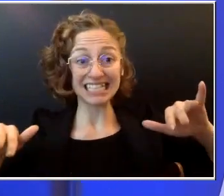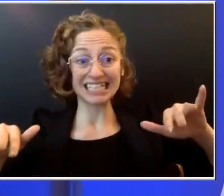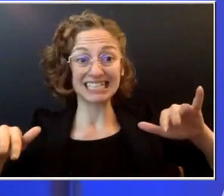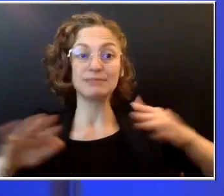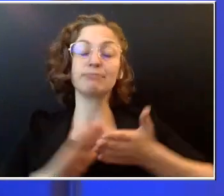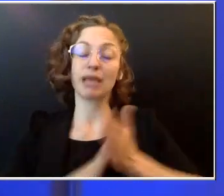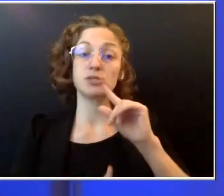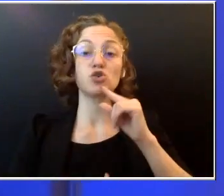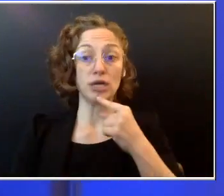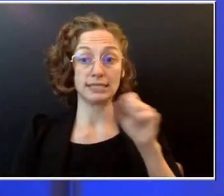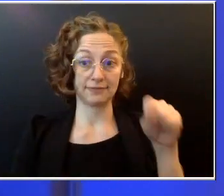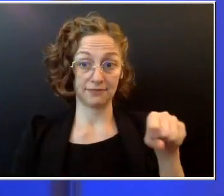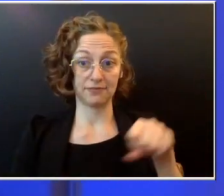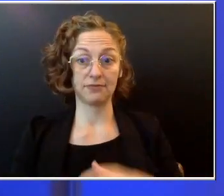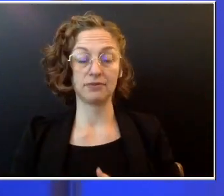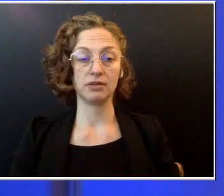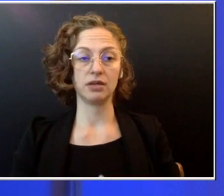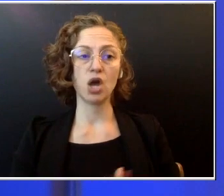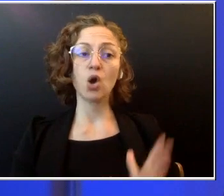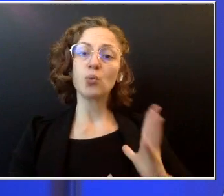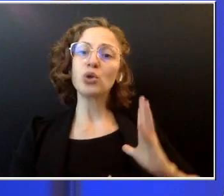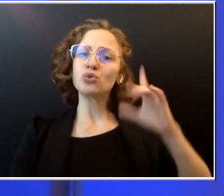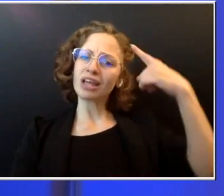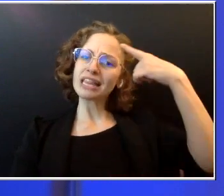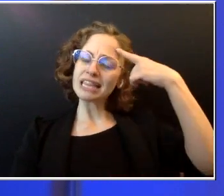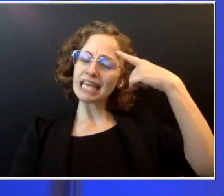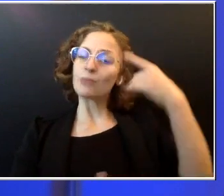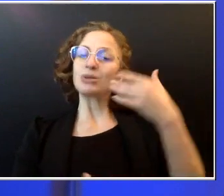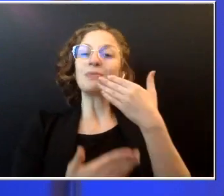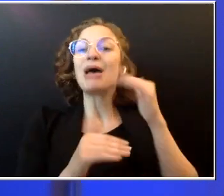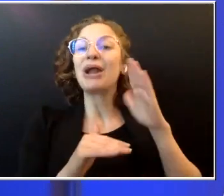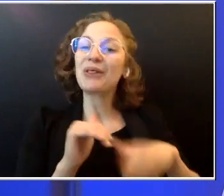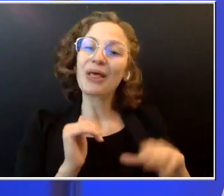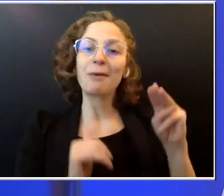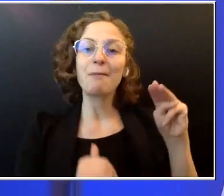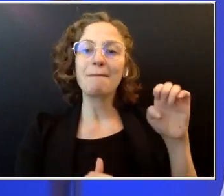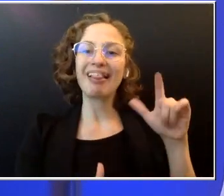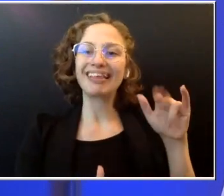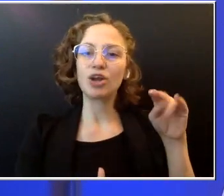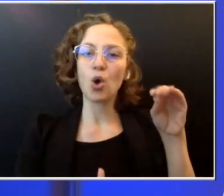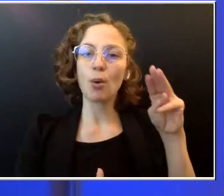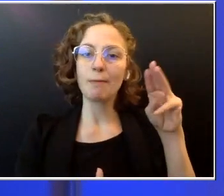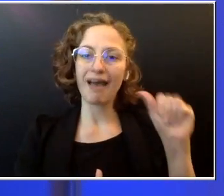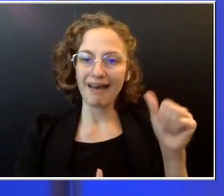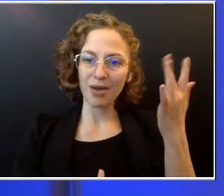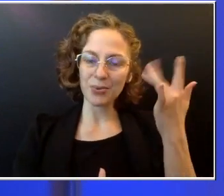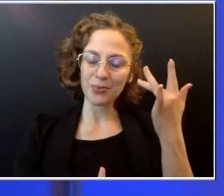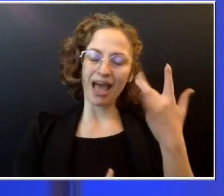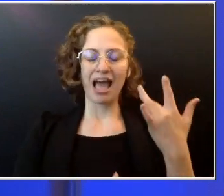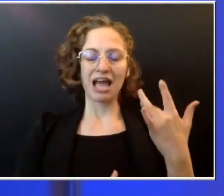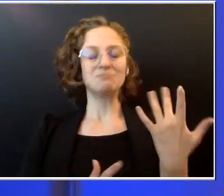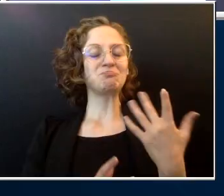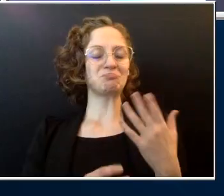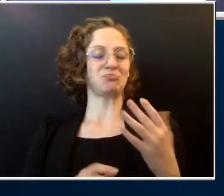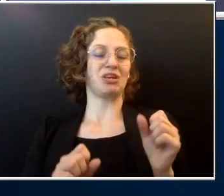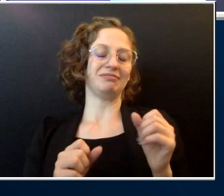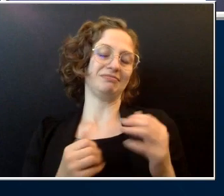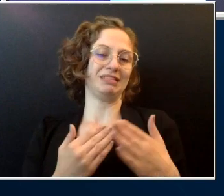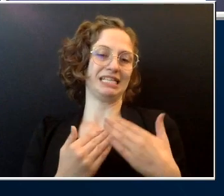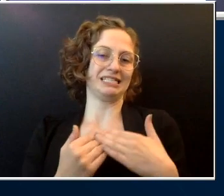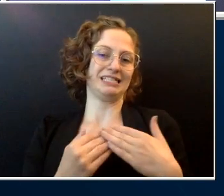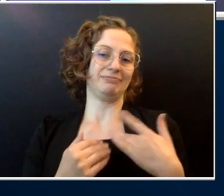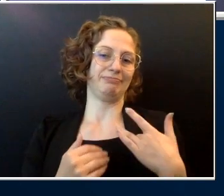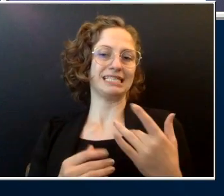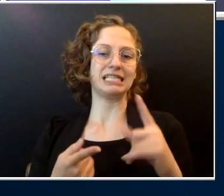it was better than melanoma because it was chemosensitive. Now it's just the other way around. Melanoma is a better prognosis than Merkel cell if it spreads. Really? Because you always